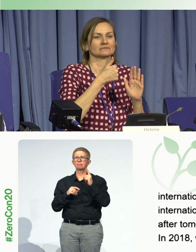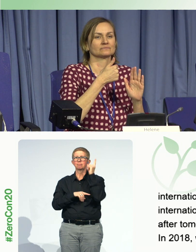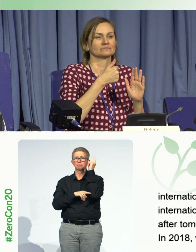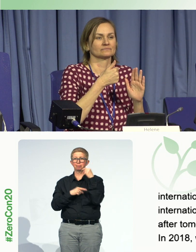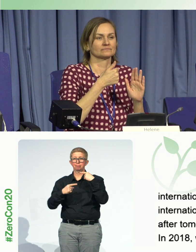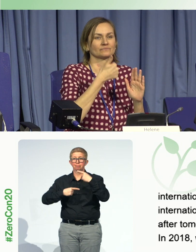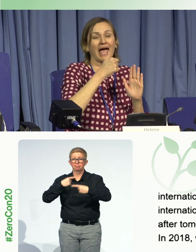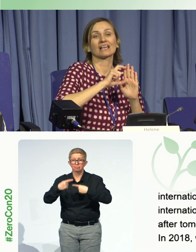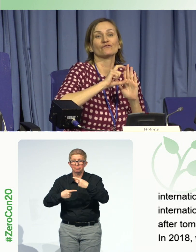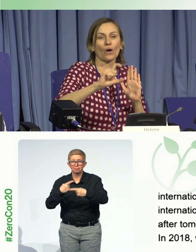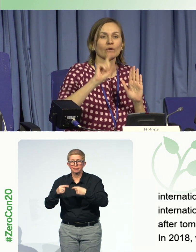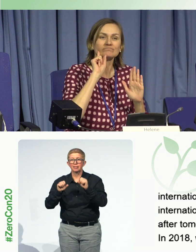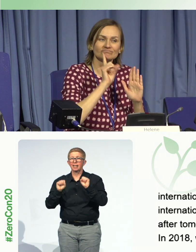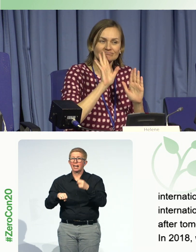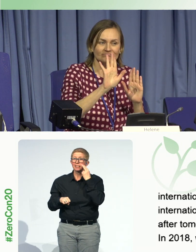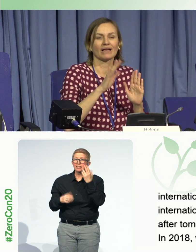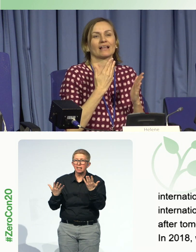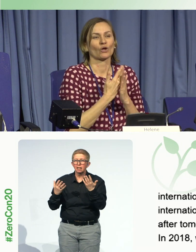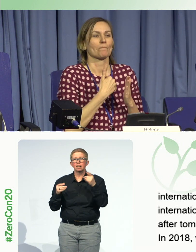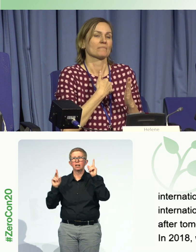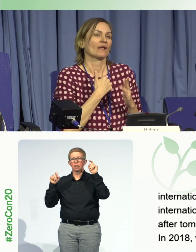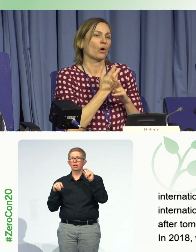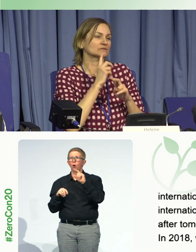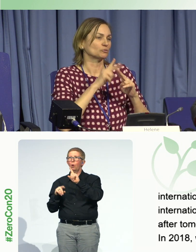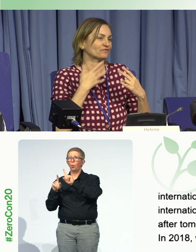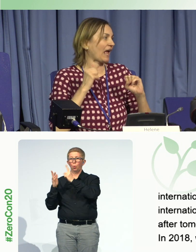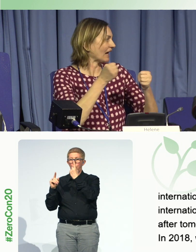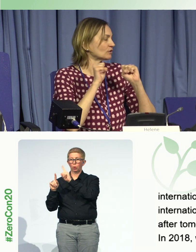that's the International Week of the Deaf.